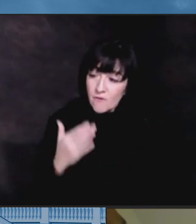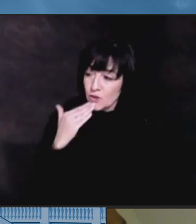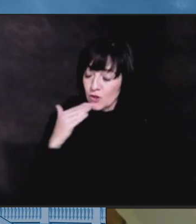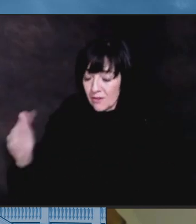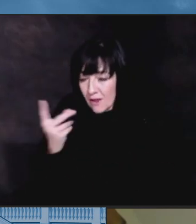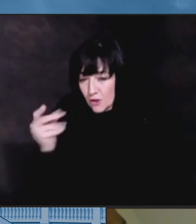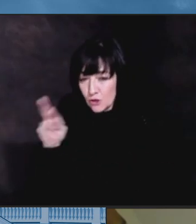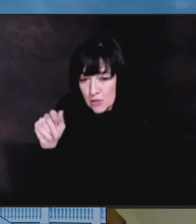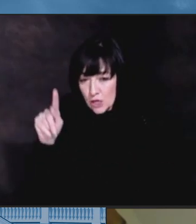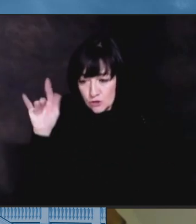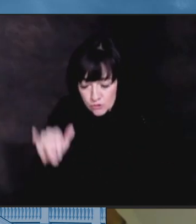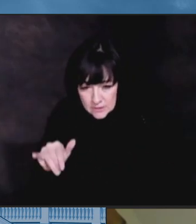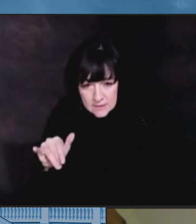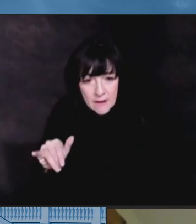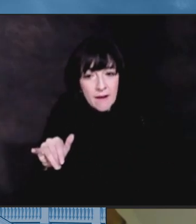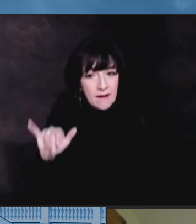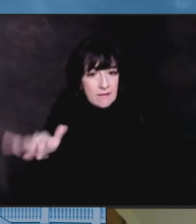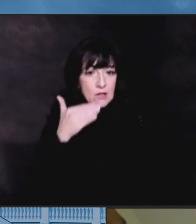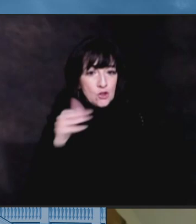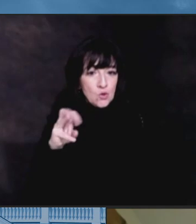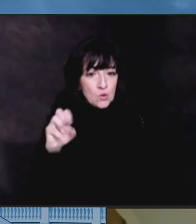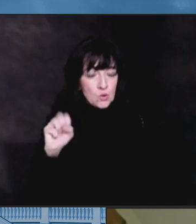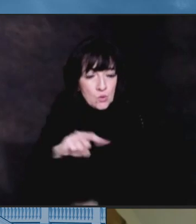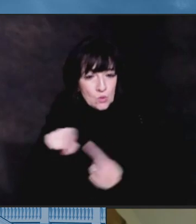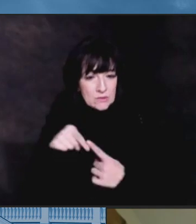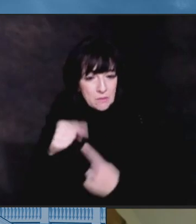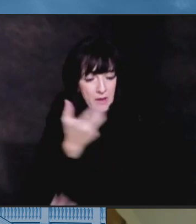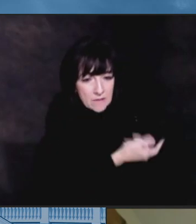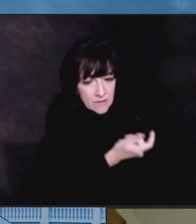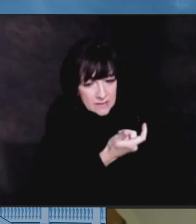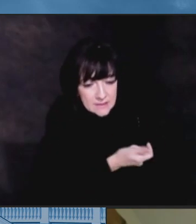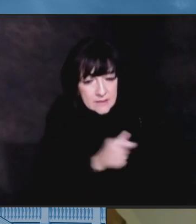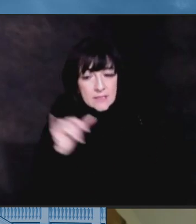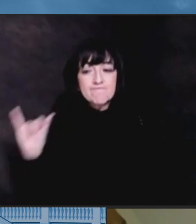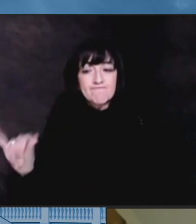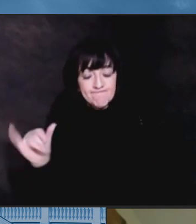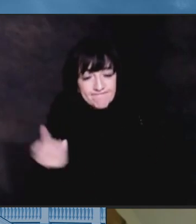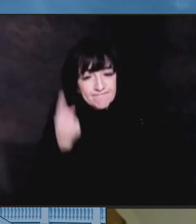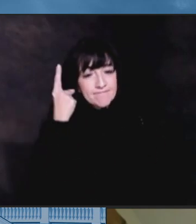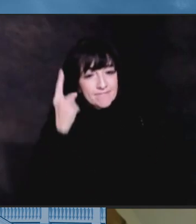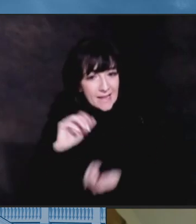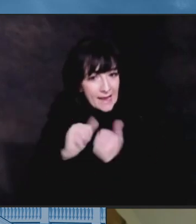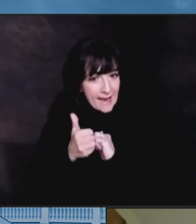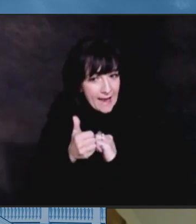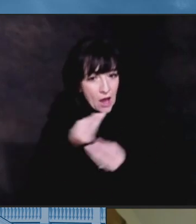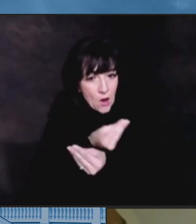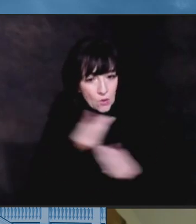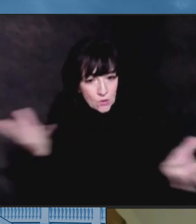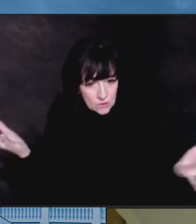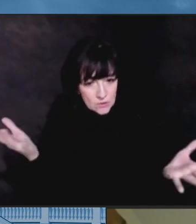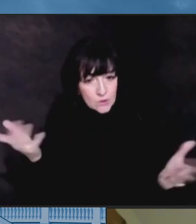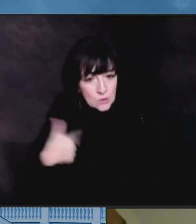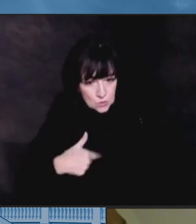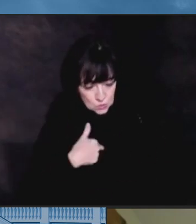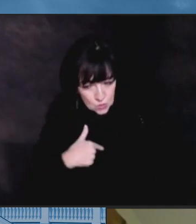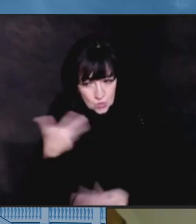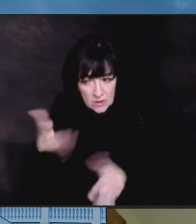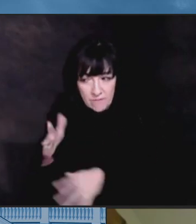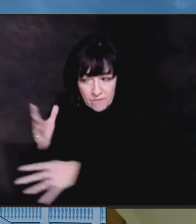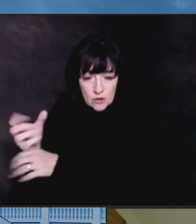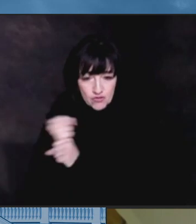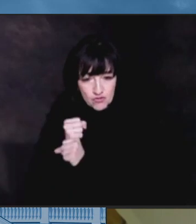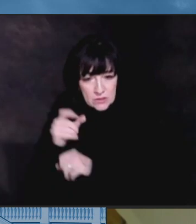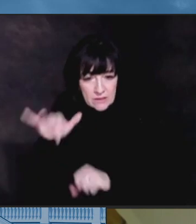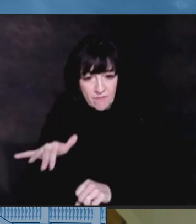Really great work around figuring out how to distribute the vaccine. We got our super cold freezer, so we're ready to go.